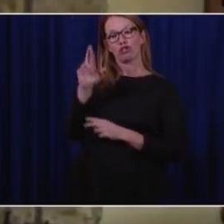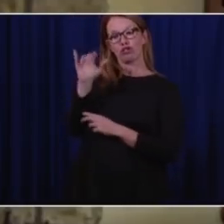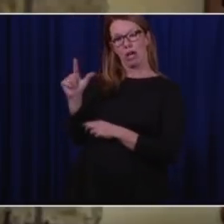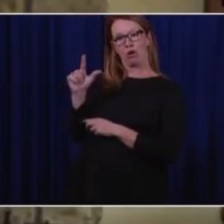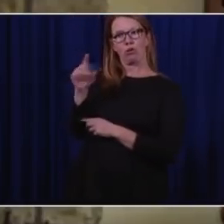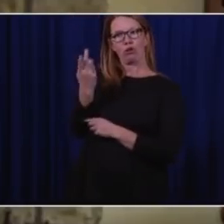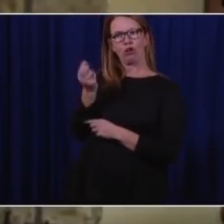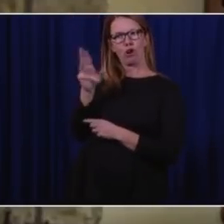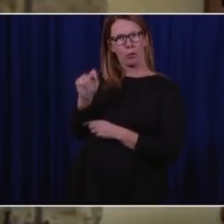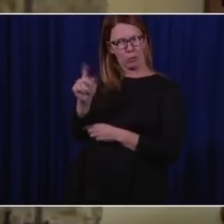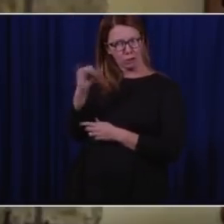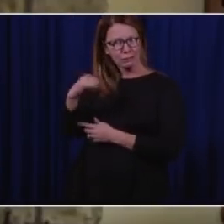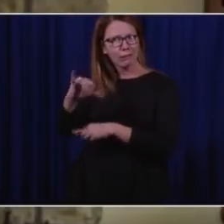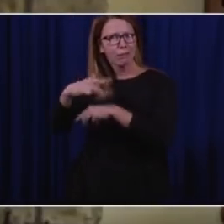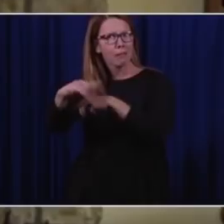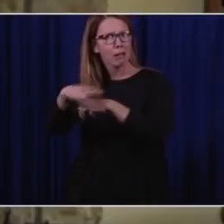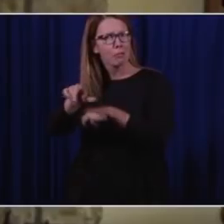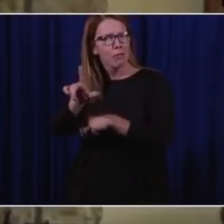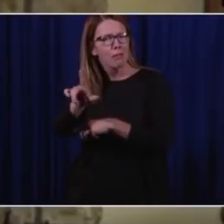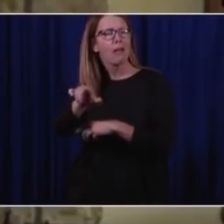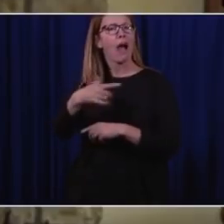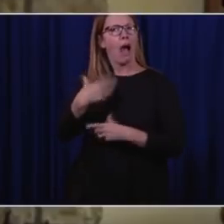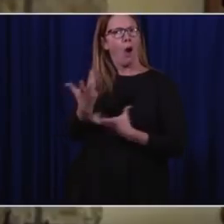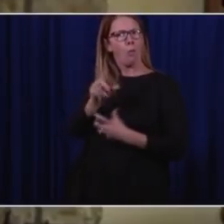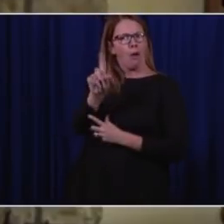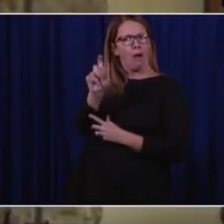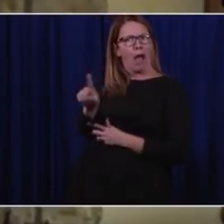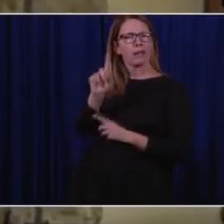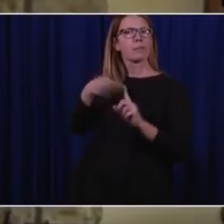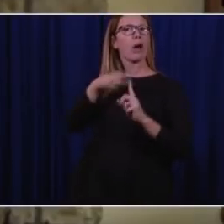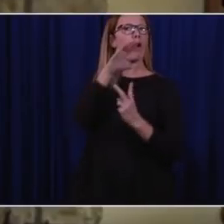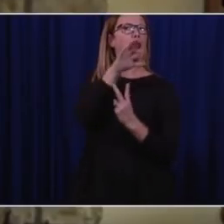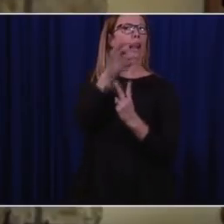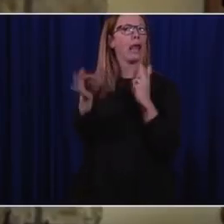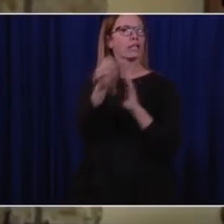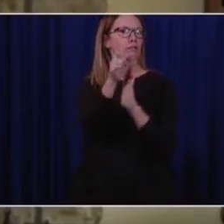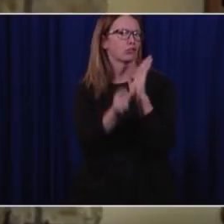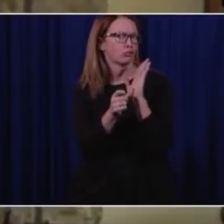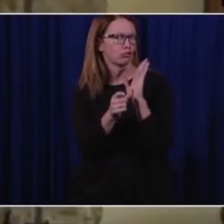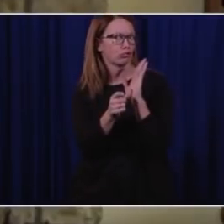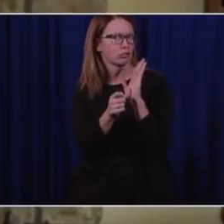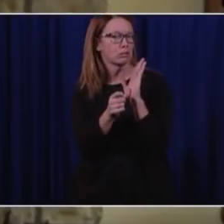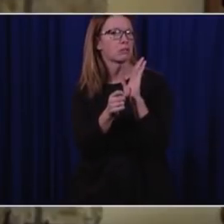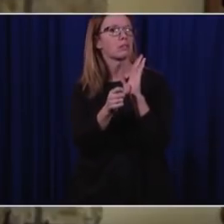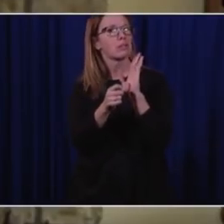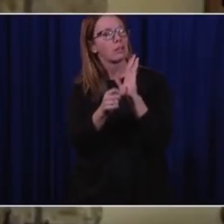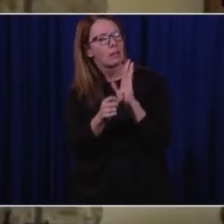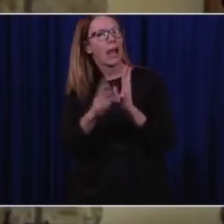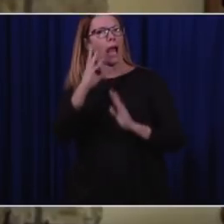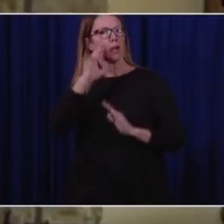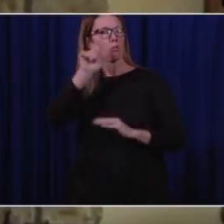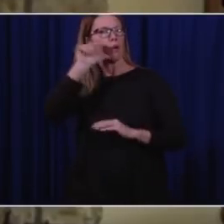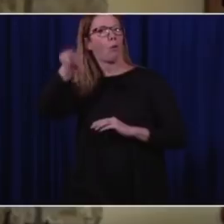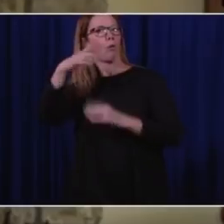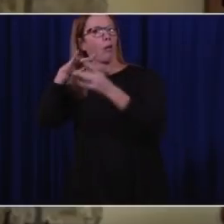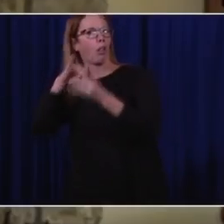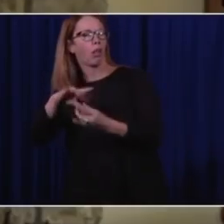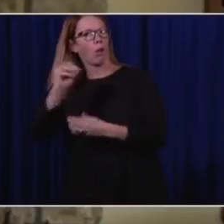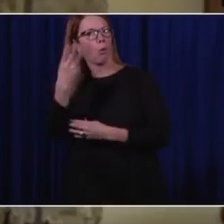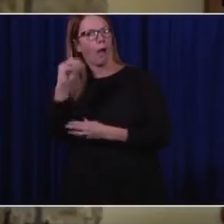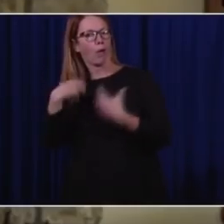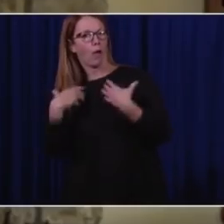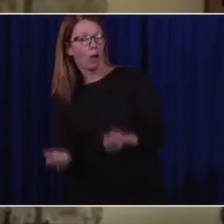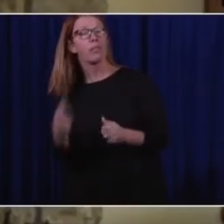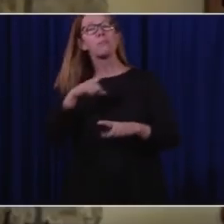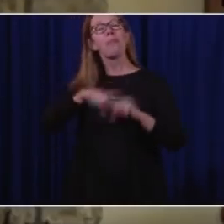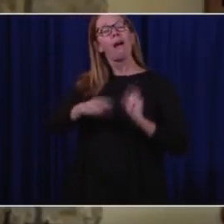still on, I'd like to ask her about elective surgeries. I know she just deals with Ohio Health, but we've